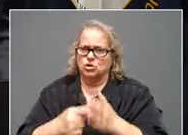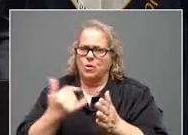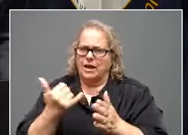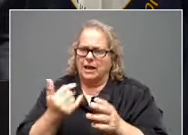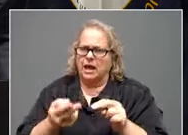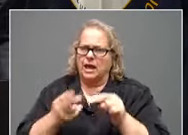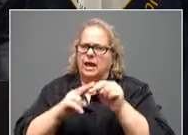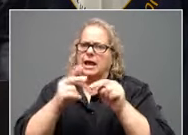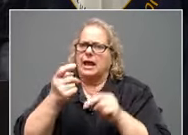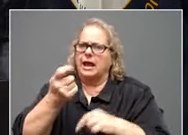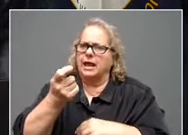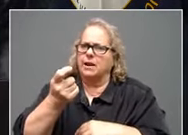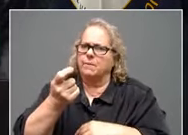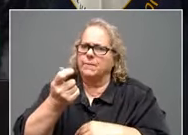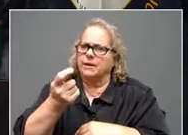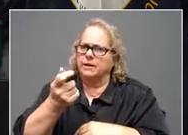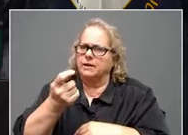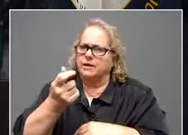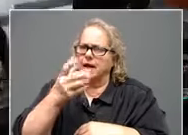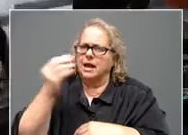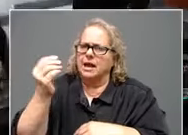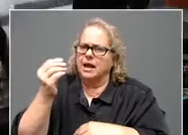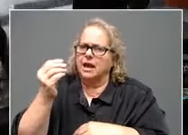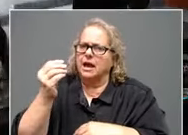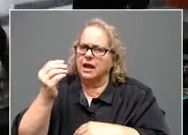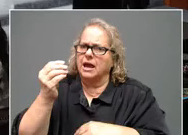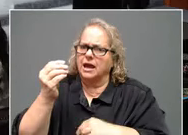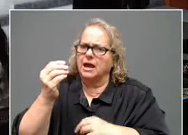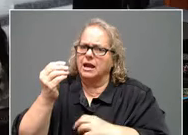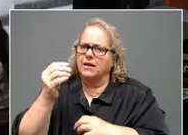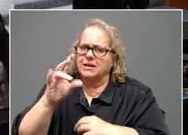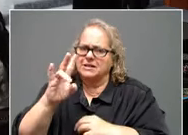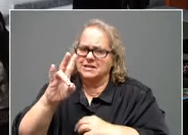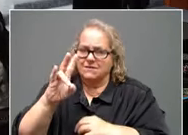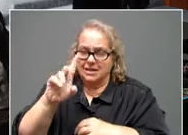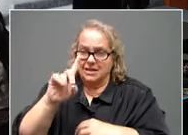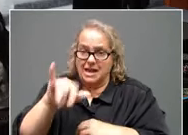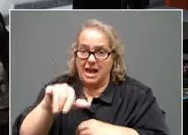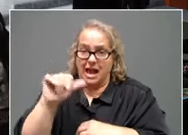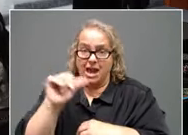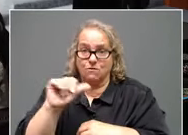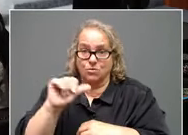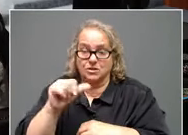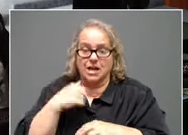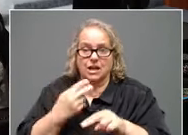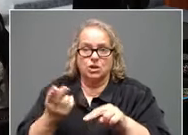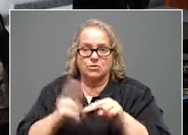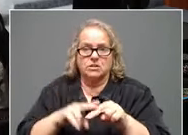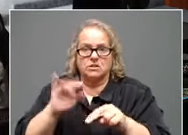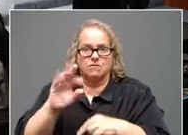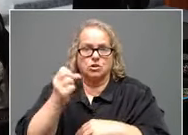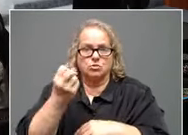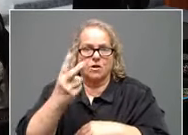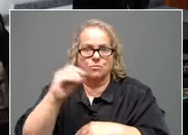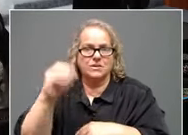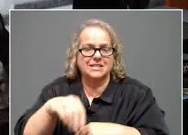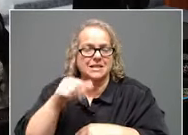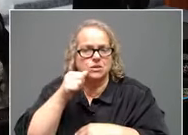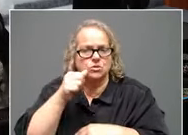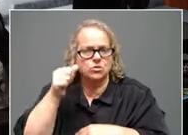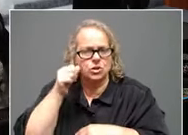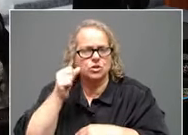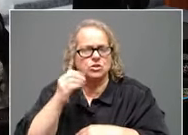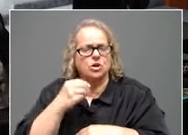bit, and that the 7-day average had an increase of 12% yesterday. And so I'm just